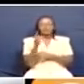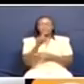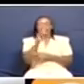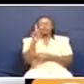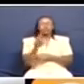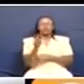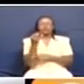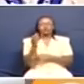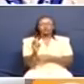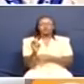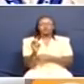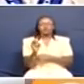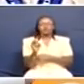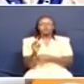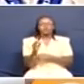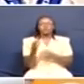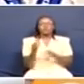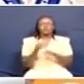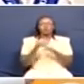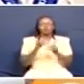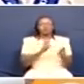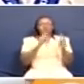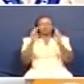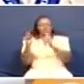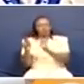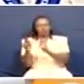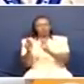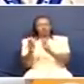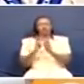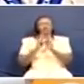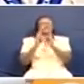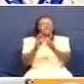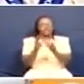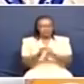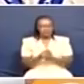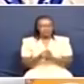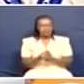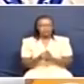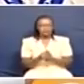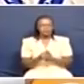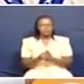of the relay and transmission of results